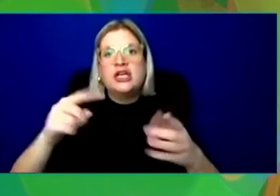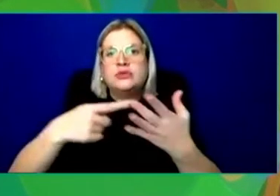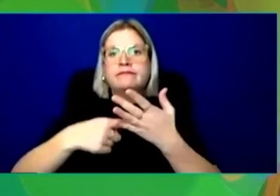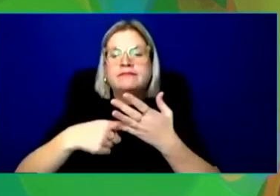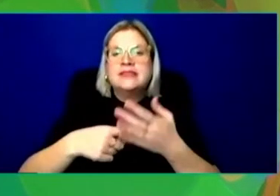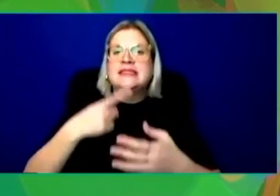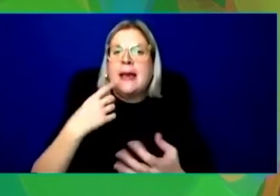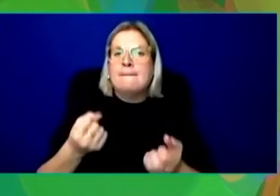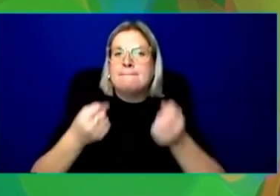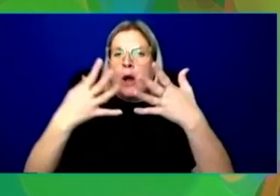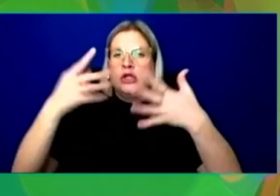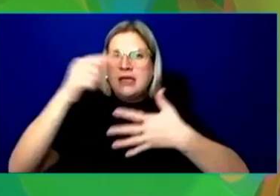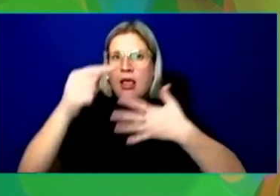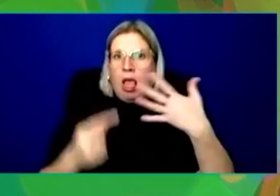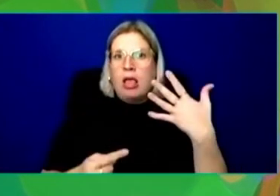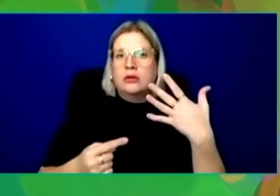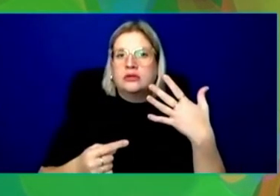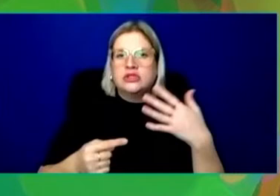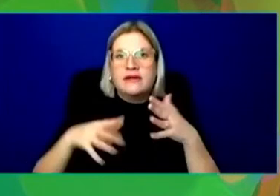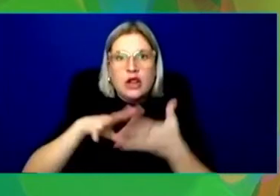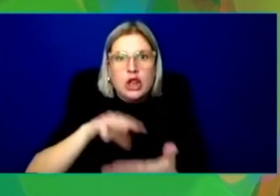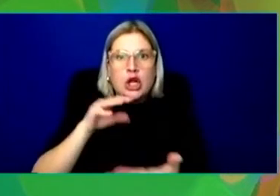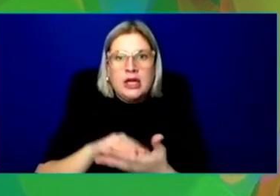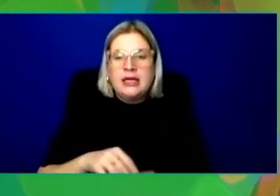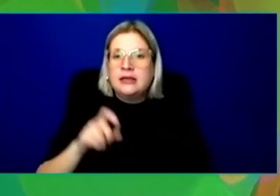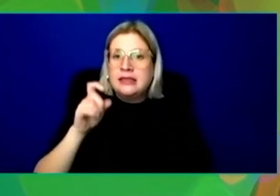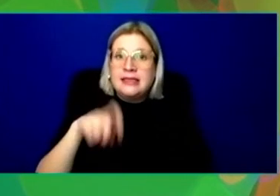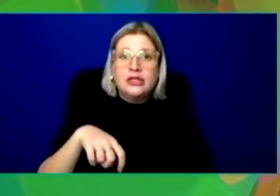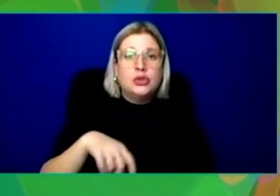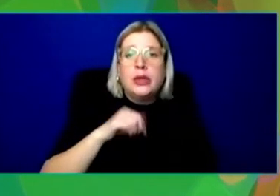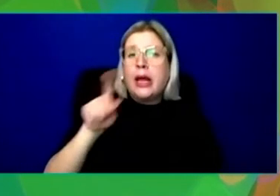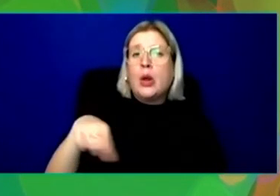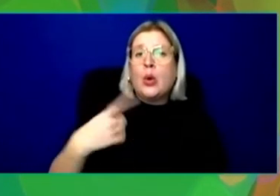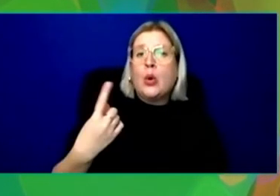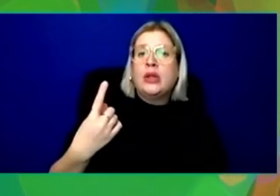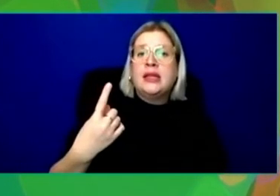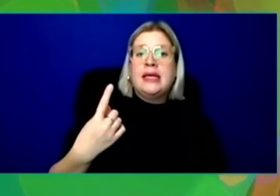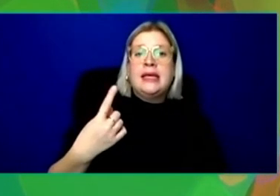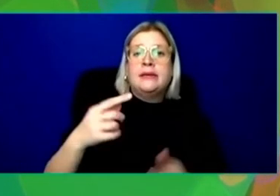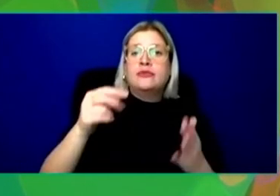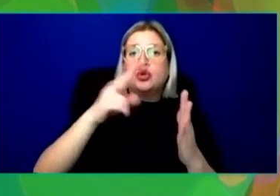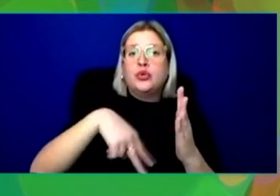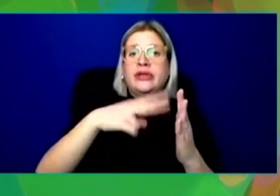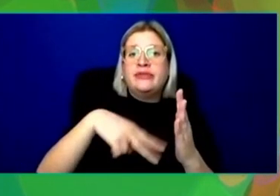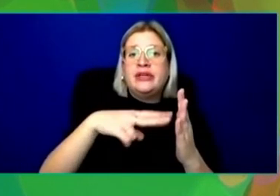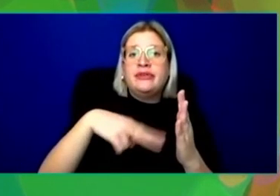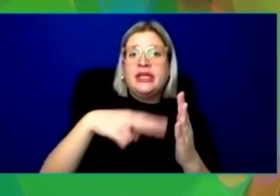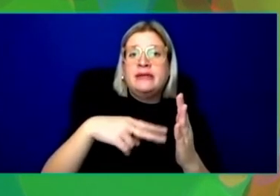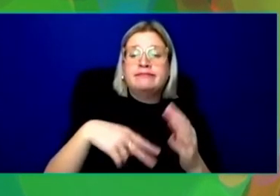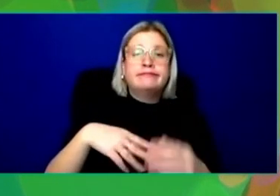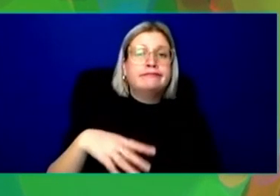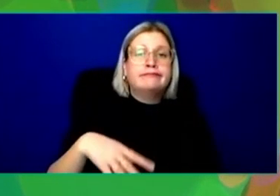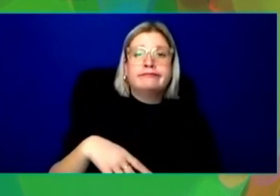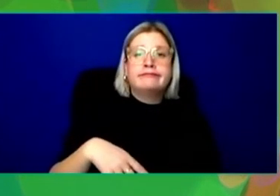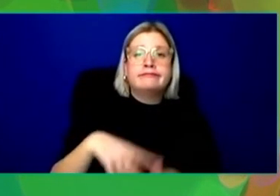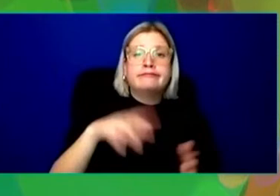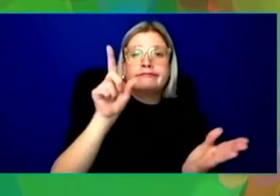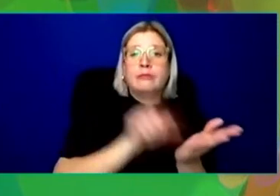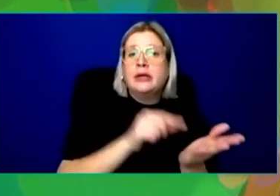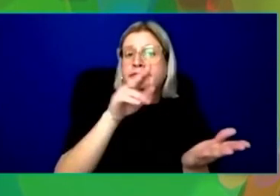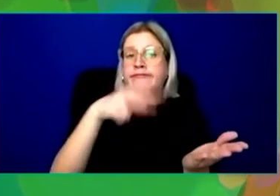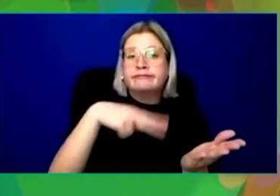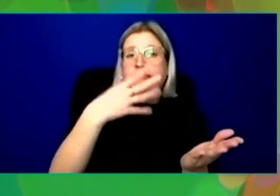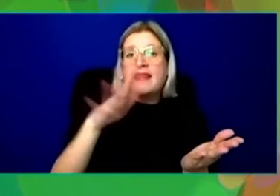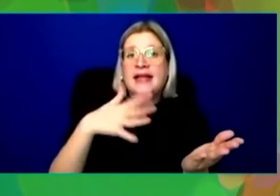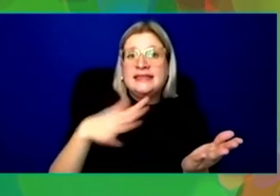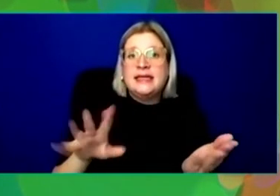learning, which is that kids need to read more than Black text on white pages. And so comics and graphic novels